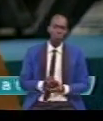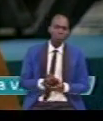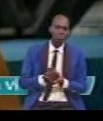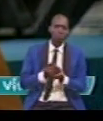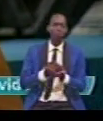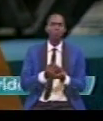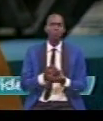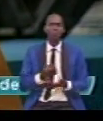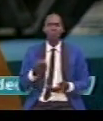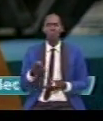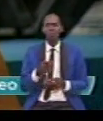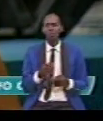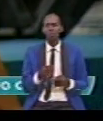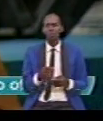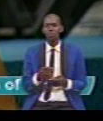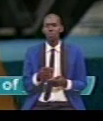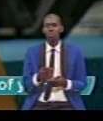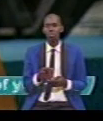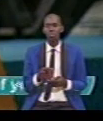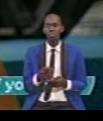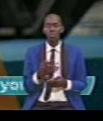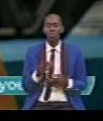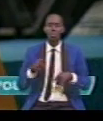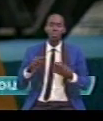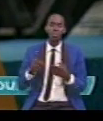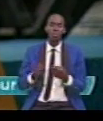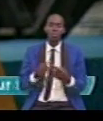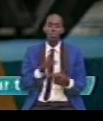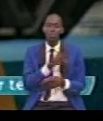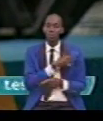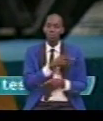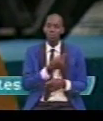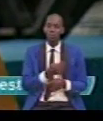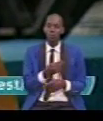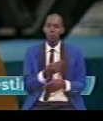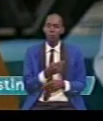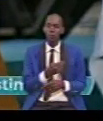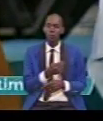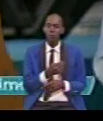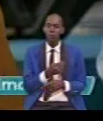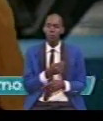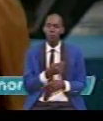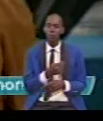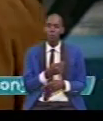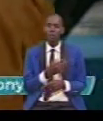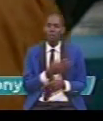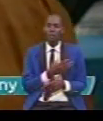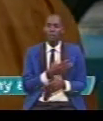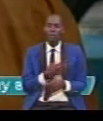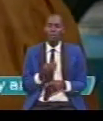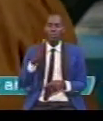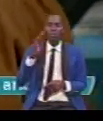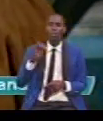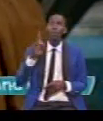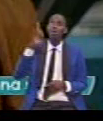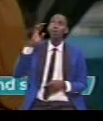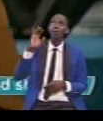collapse. So when I would go to the hospital, I would use a wheelchair. Lo and behold, by God's